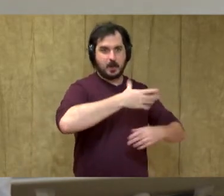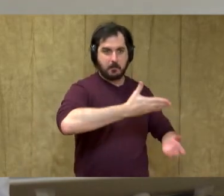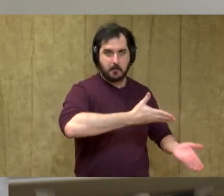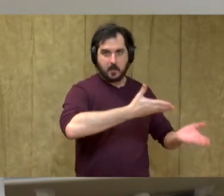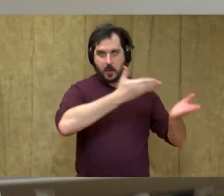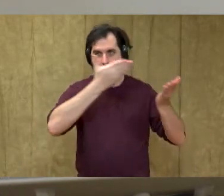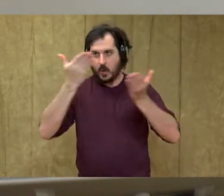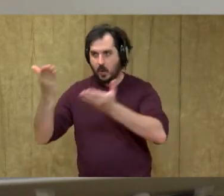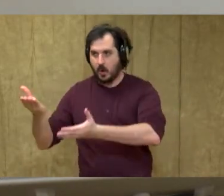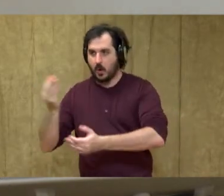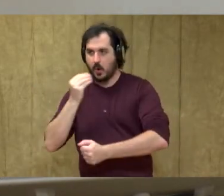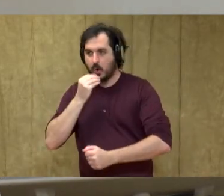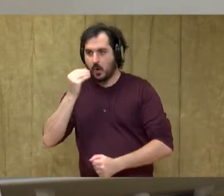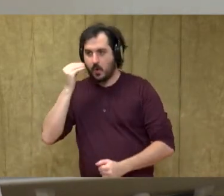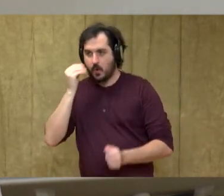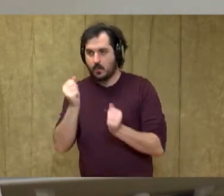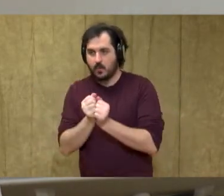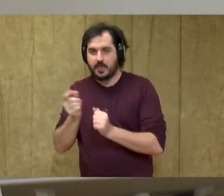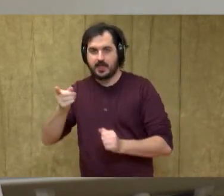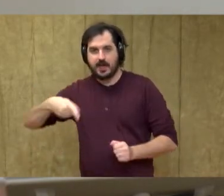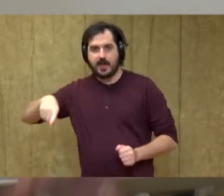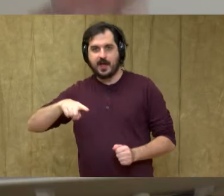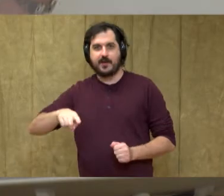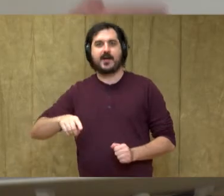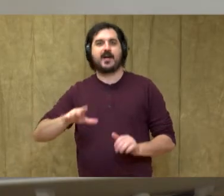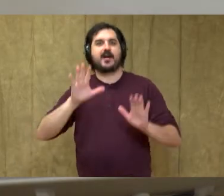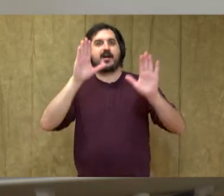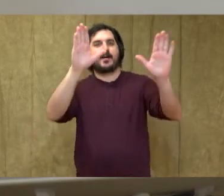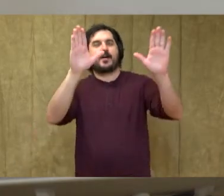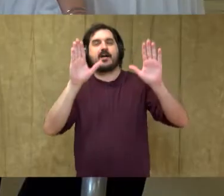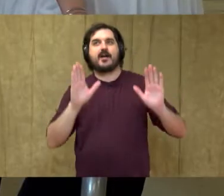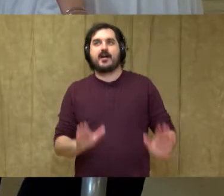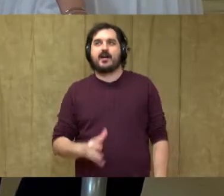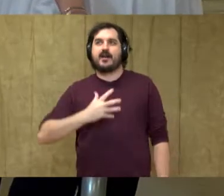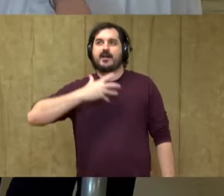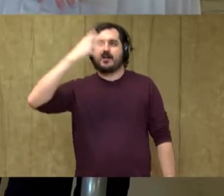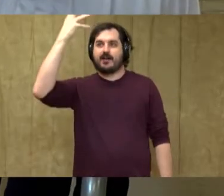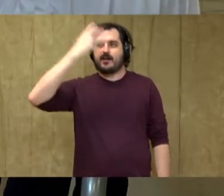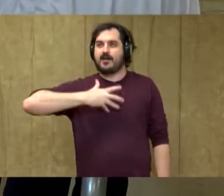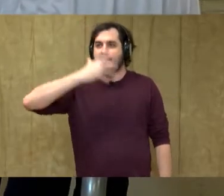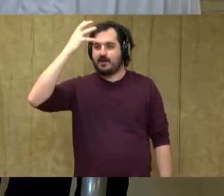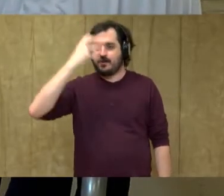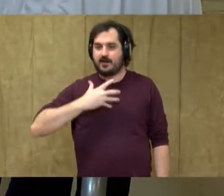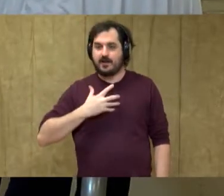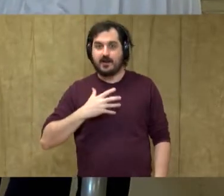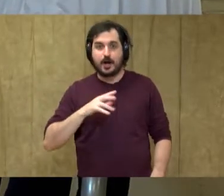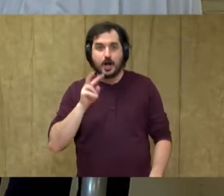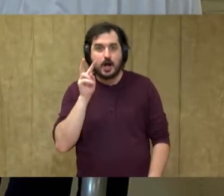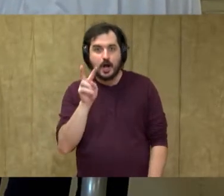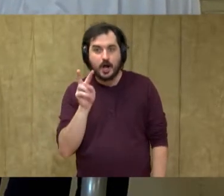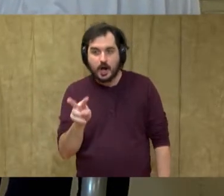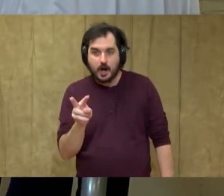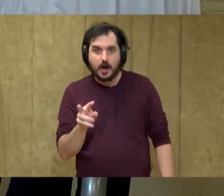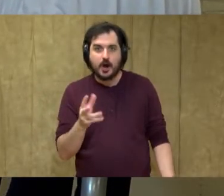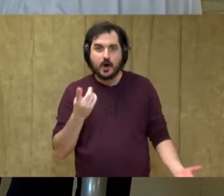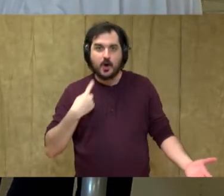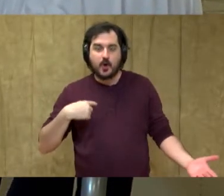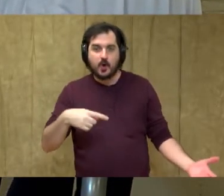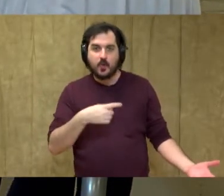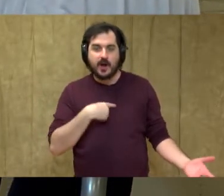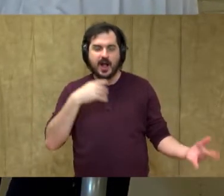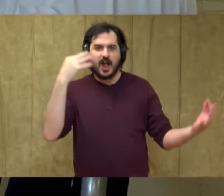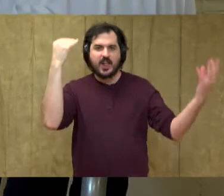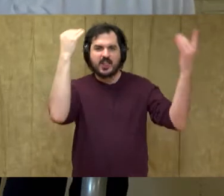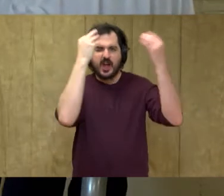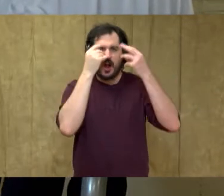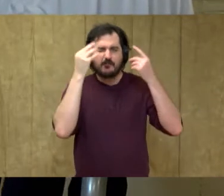goodness. Wow. Look at that. We thought of all of that